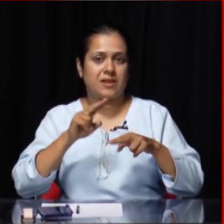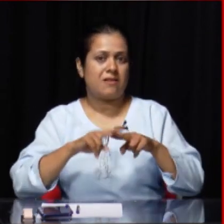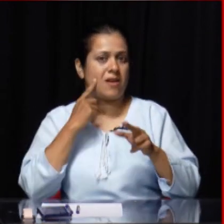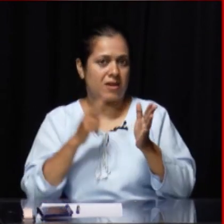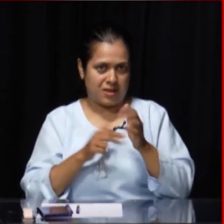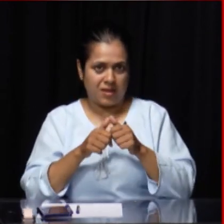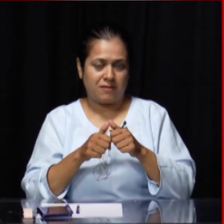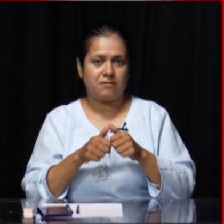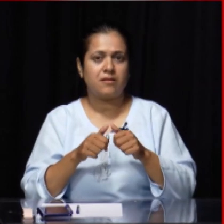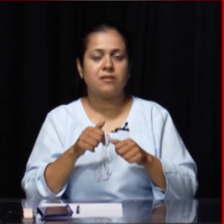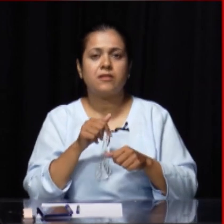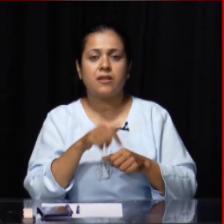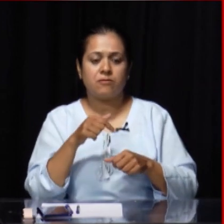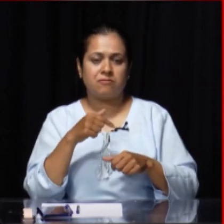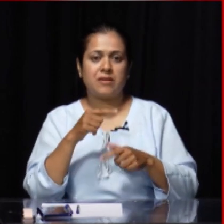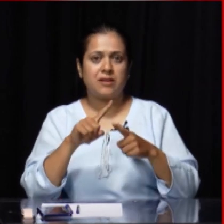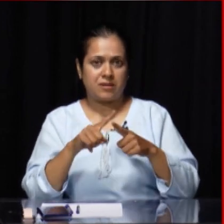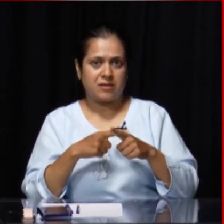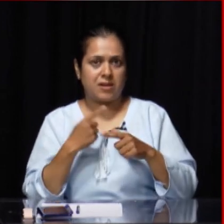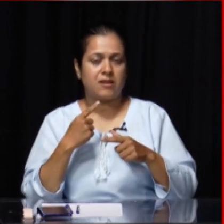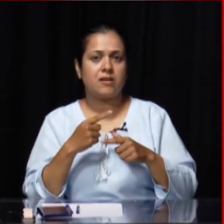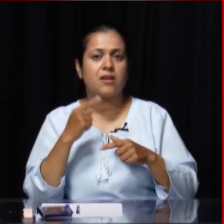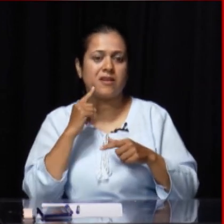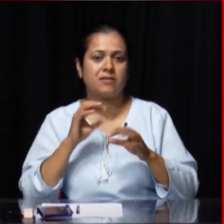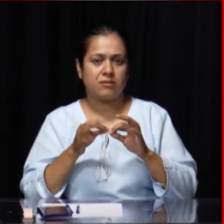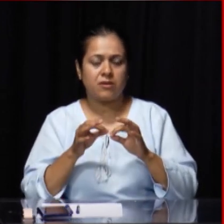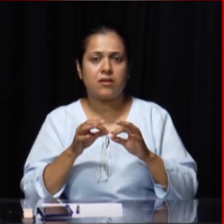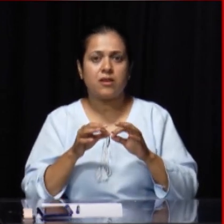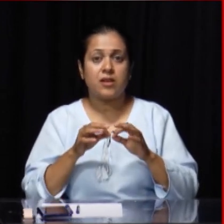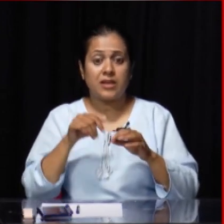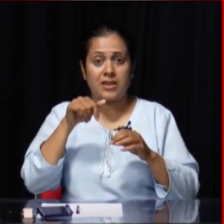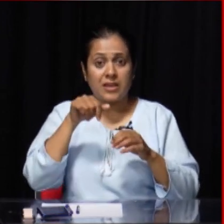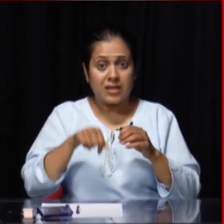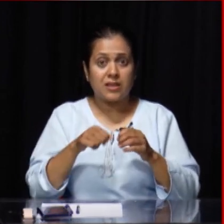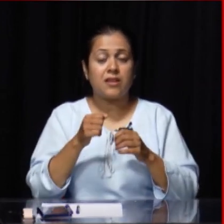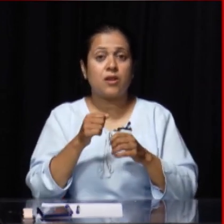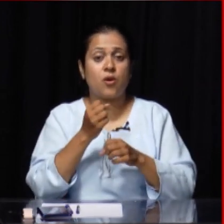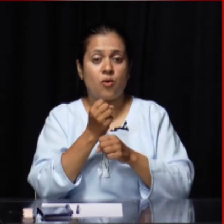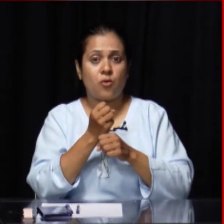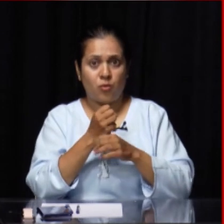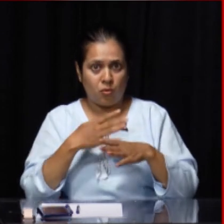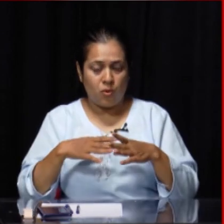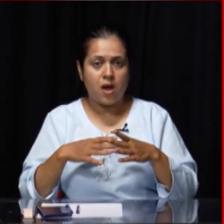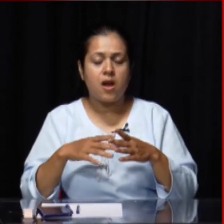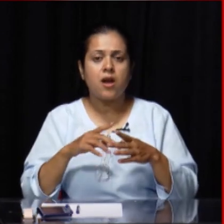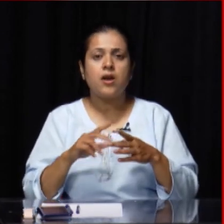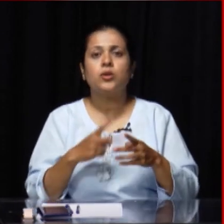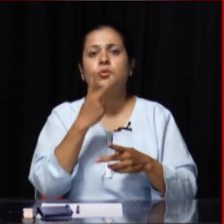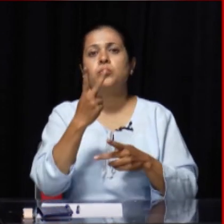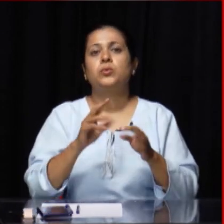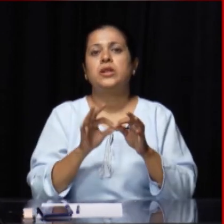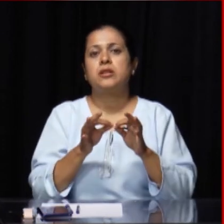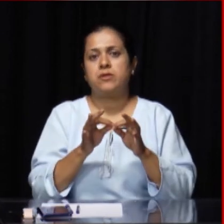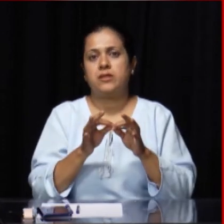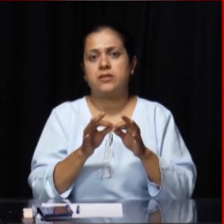I will start introducing. That Josefina is one of the two complete professional